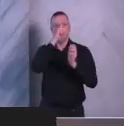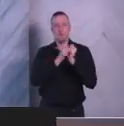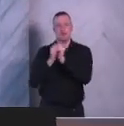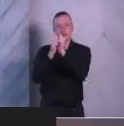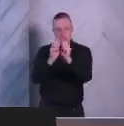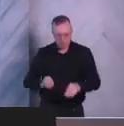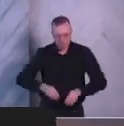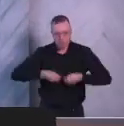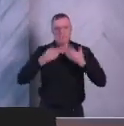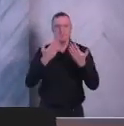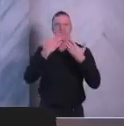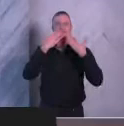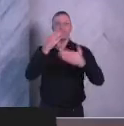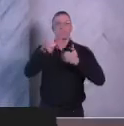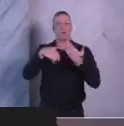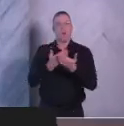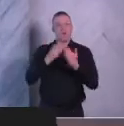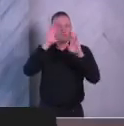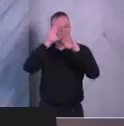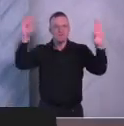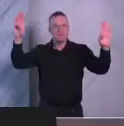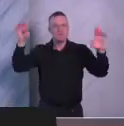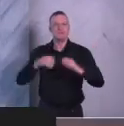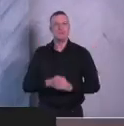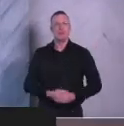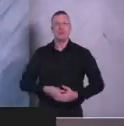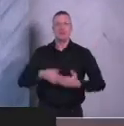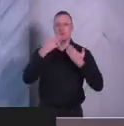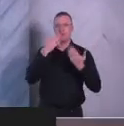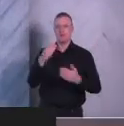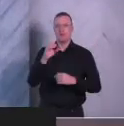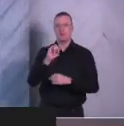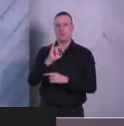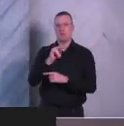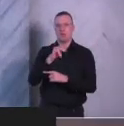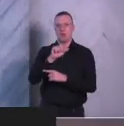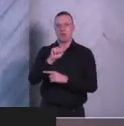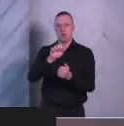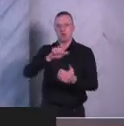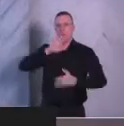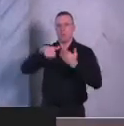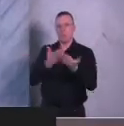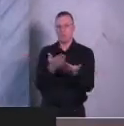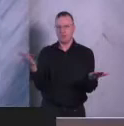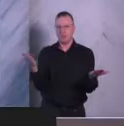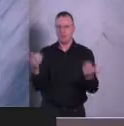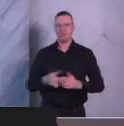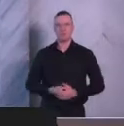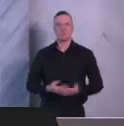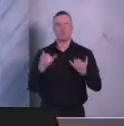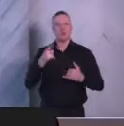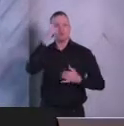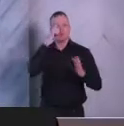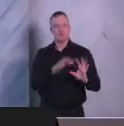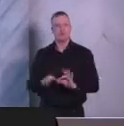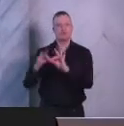most choice greetings to and thanks to Singoya Disa, creator of all things. And now our minds are